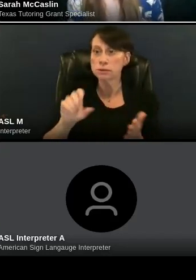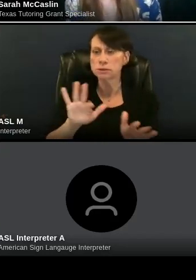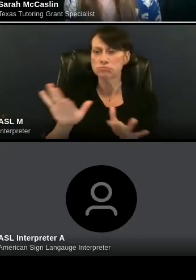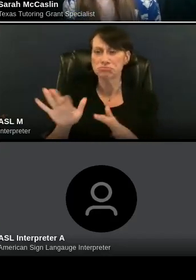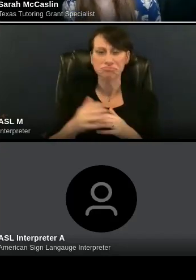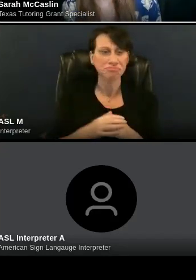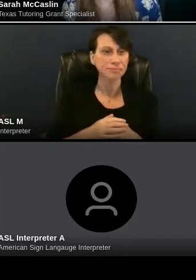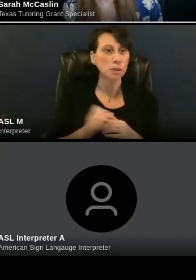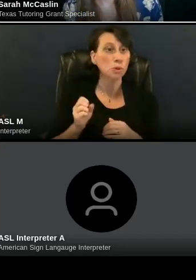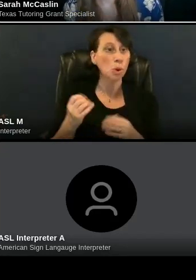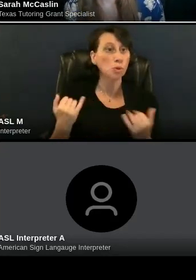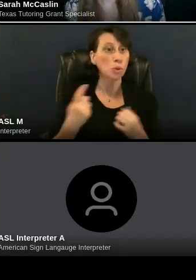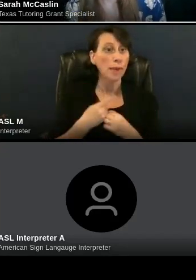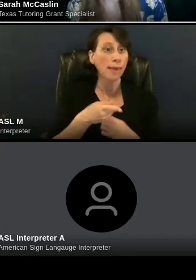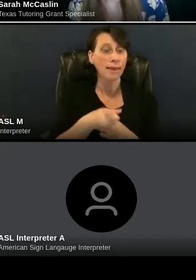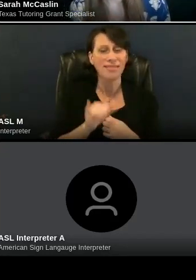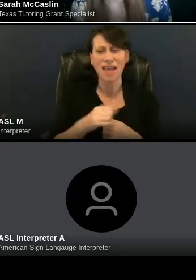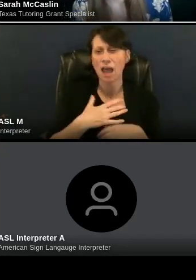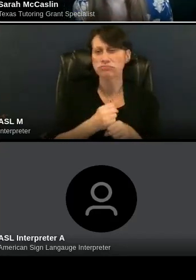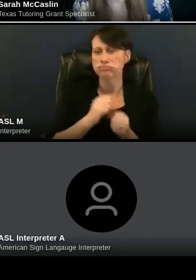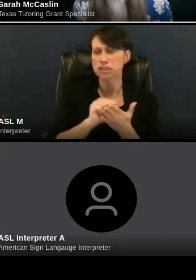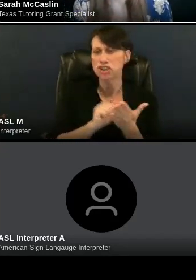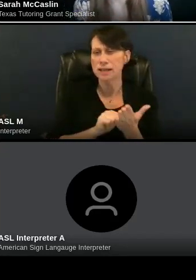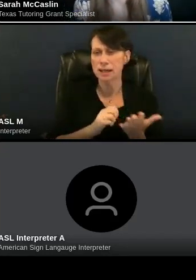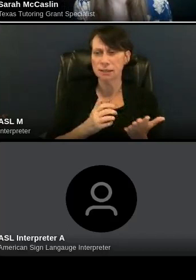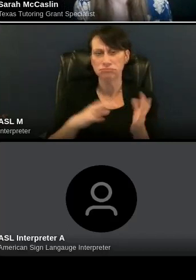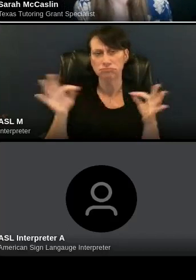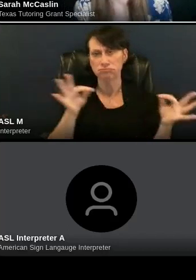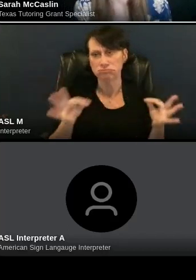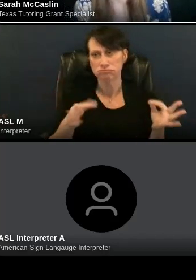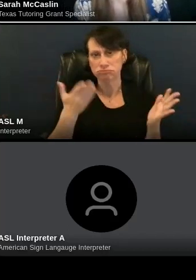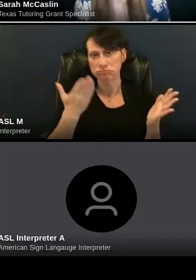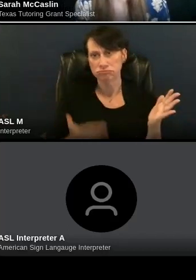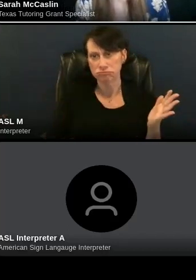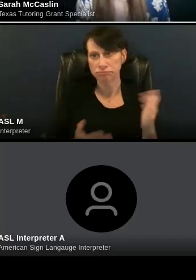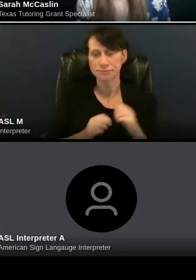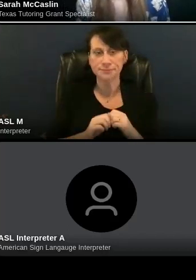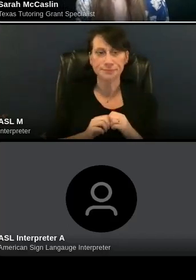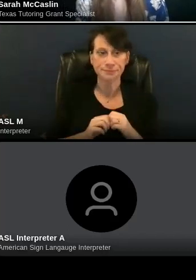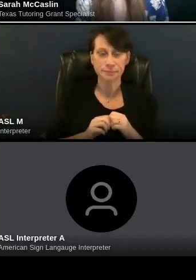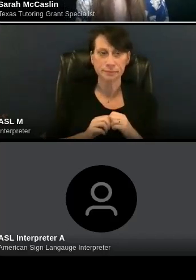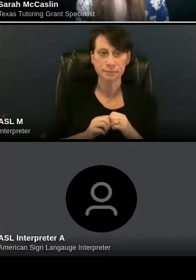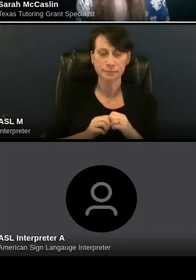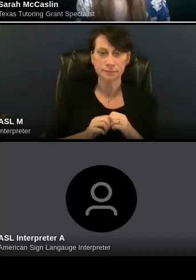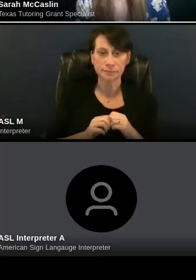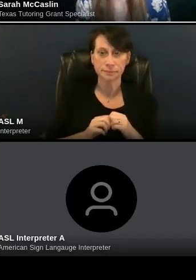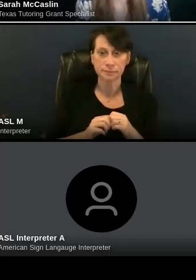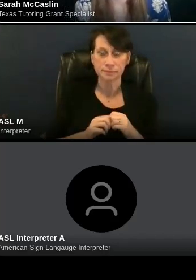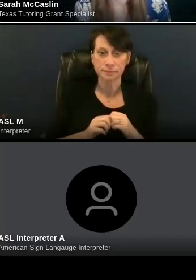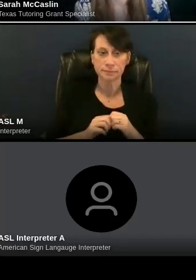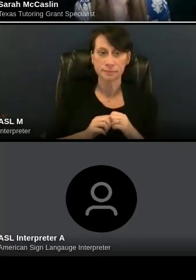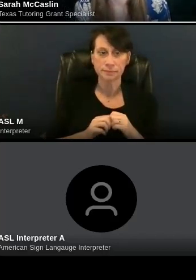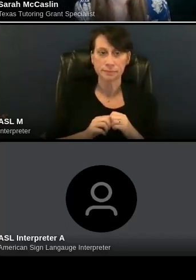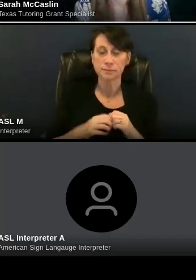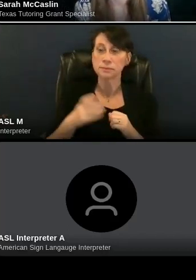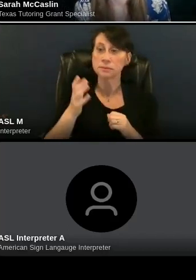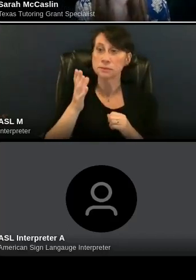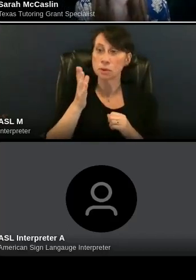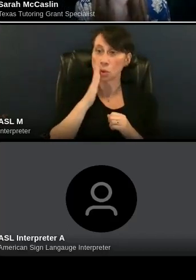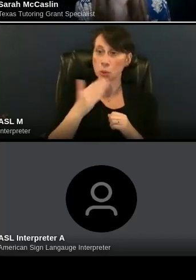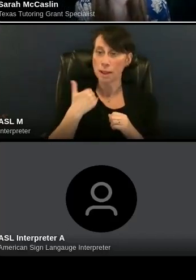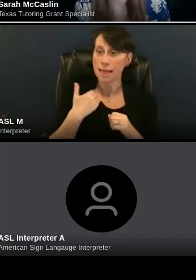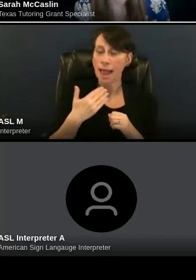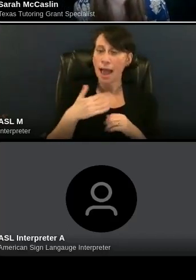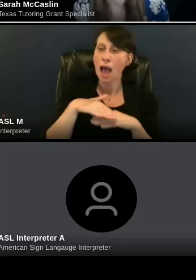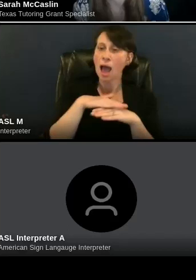So today, this is a little bit of a breakdown of how I see us spending our time. There will be an